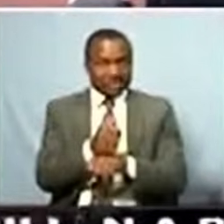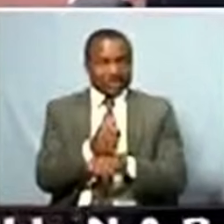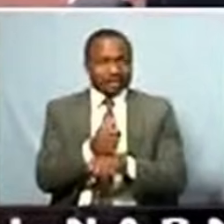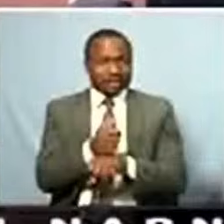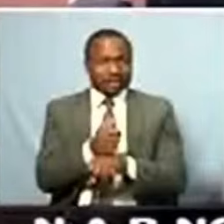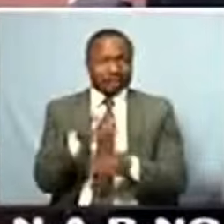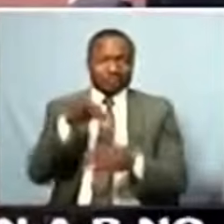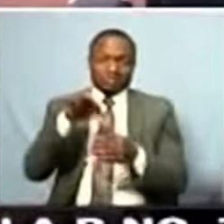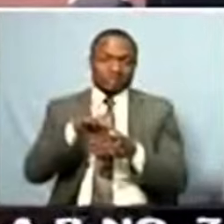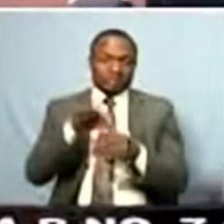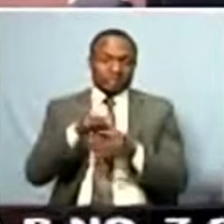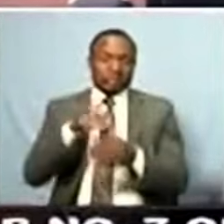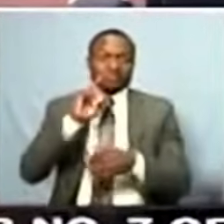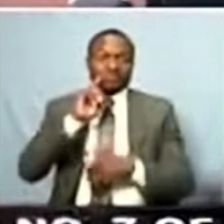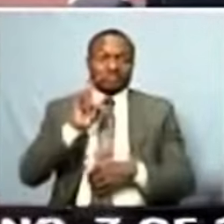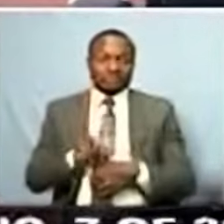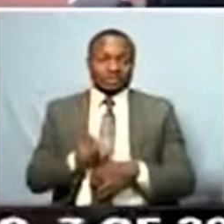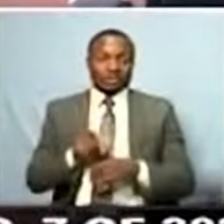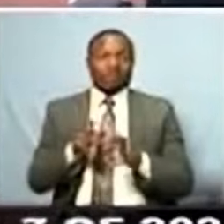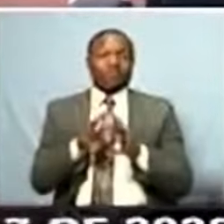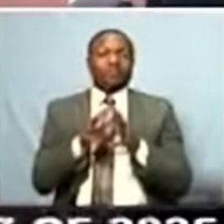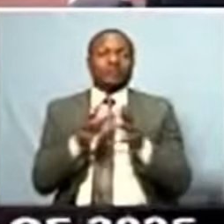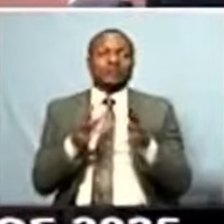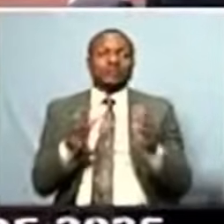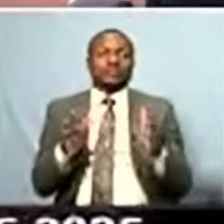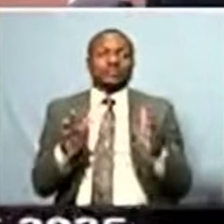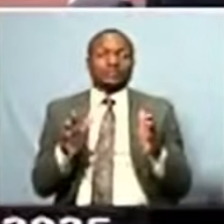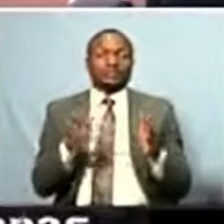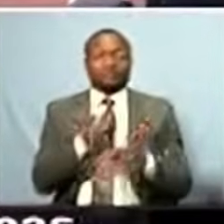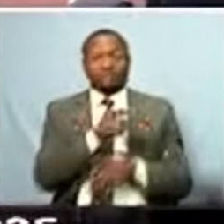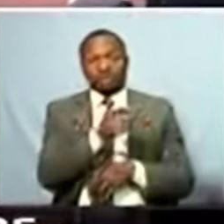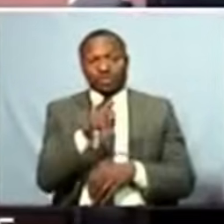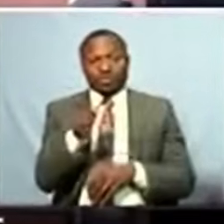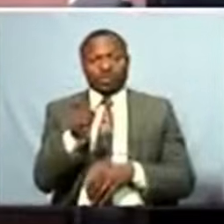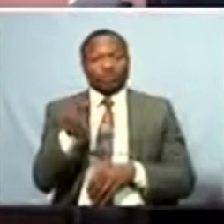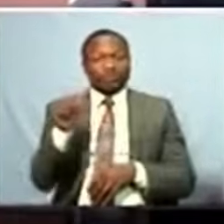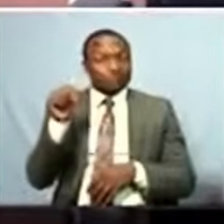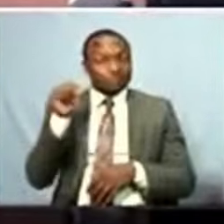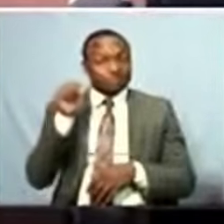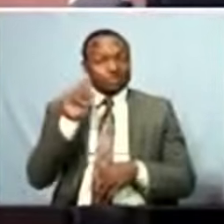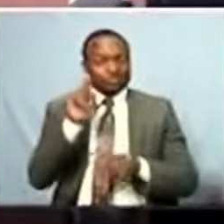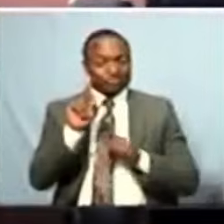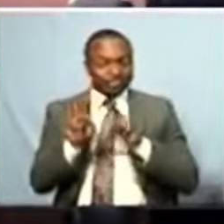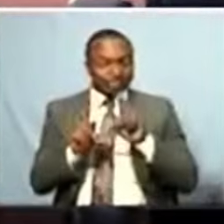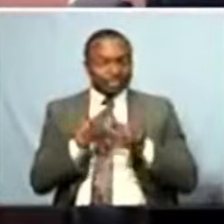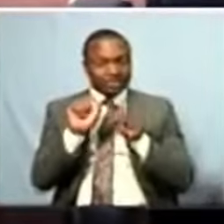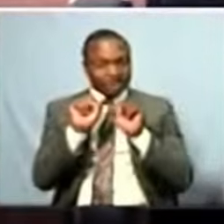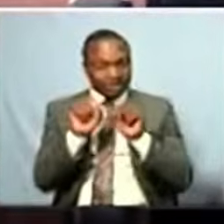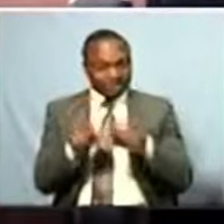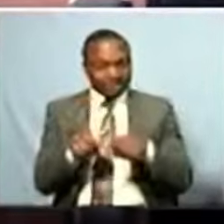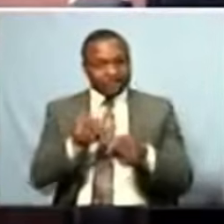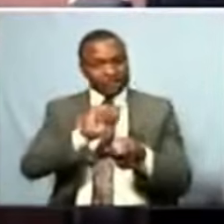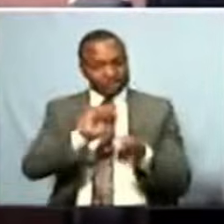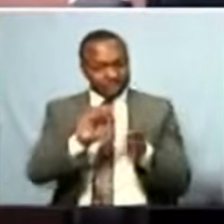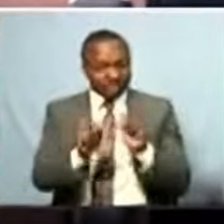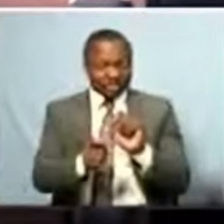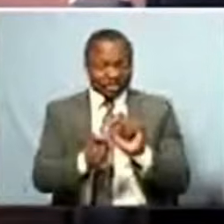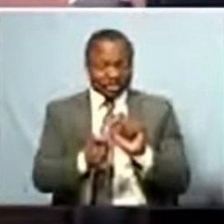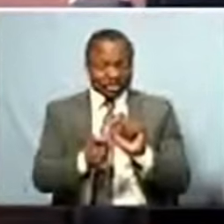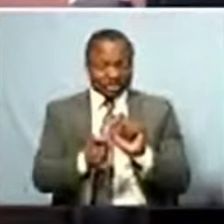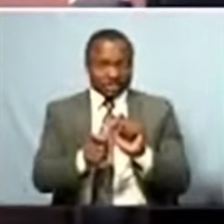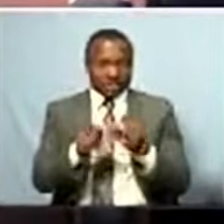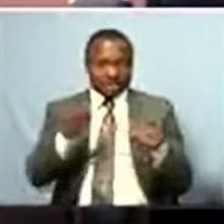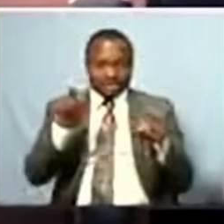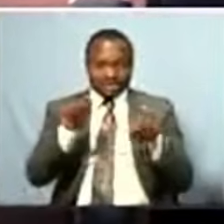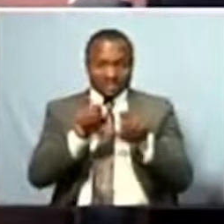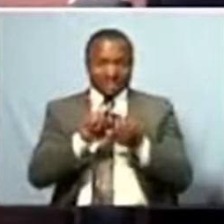comes to election, I think it should be very broad, where even those other opposing people can at times change, because even within the